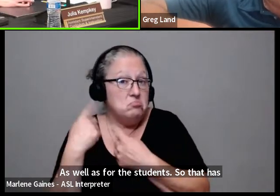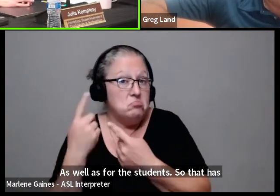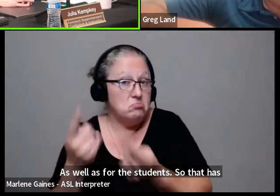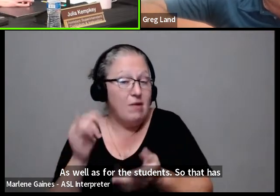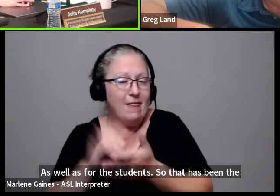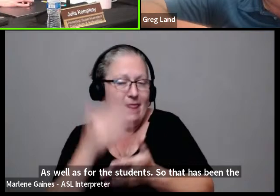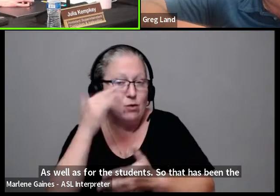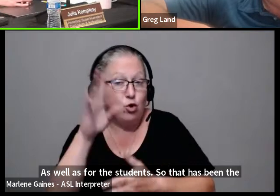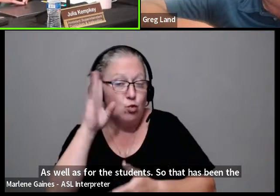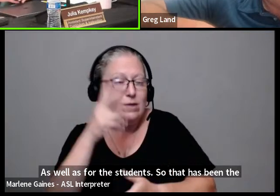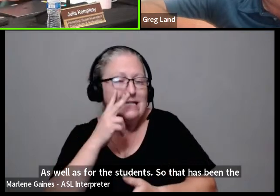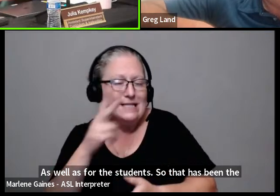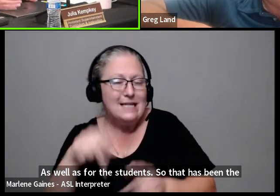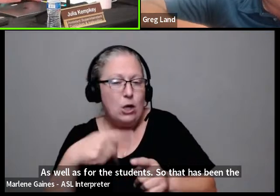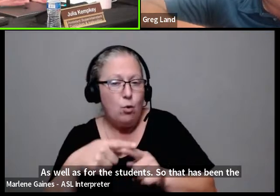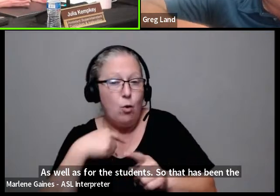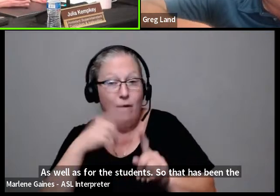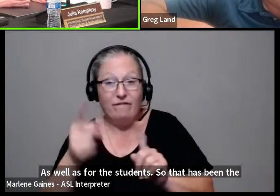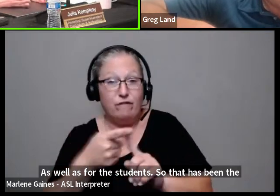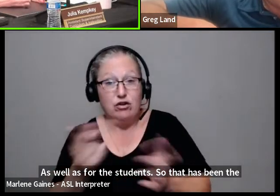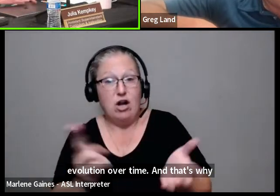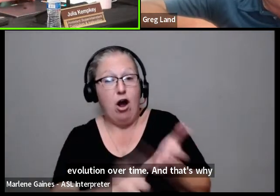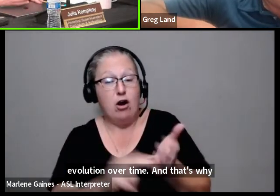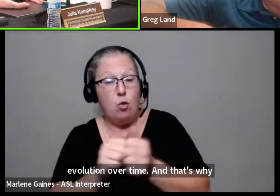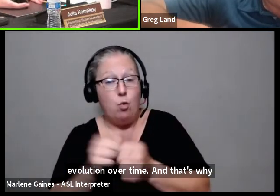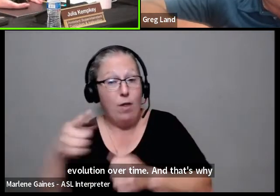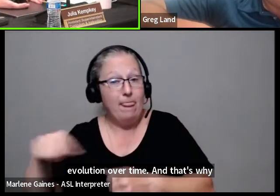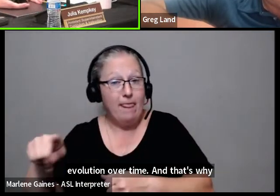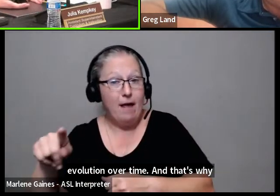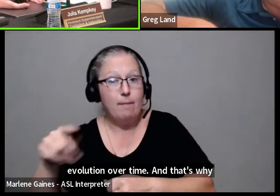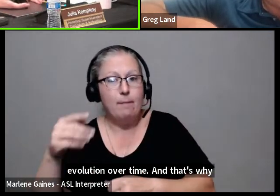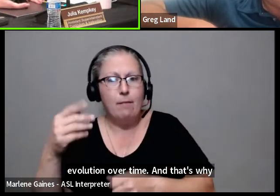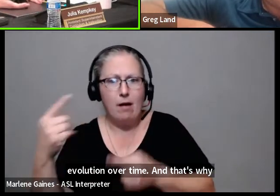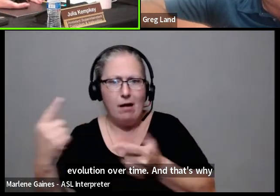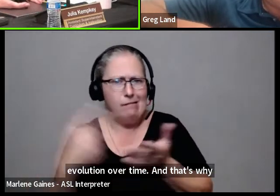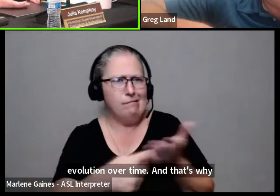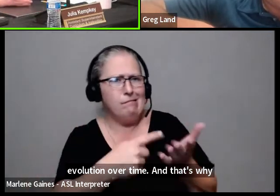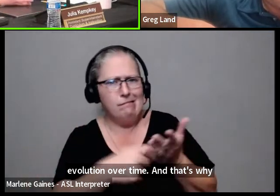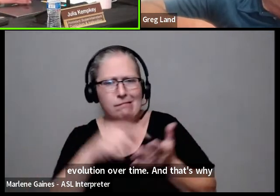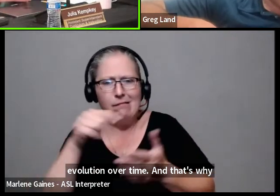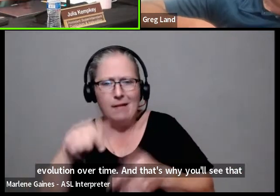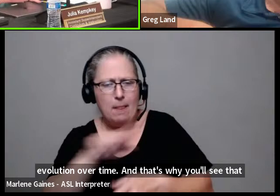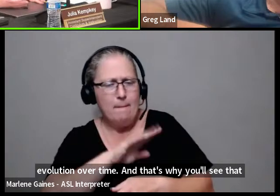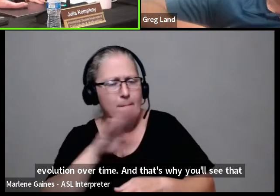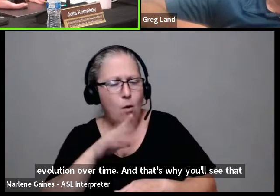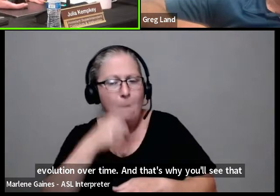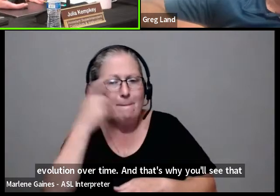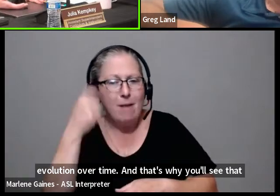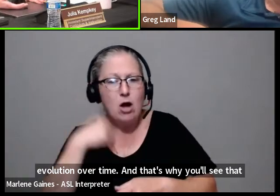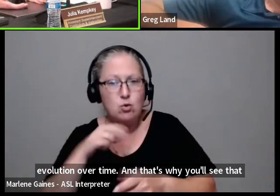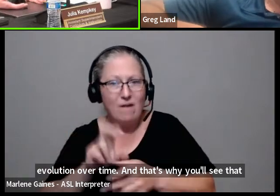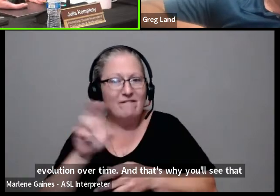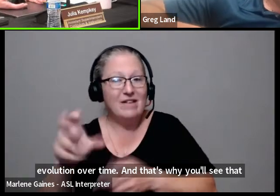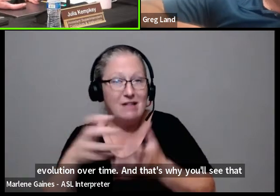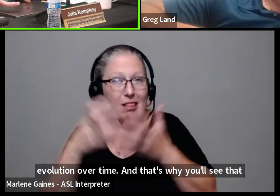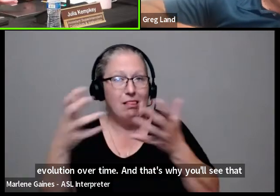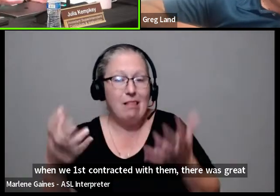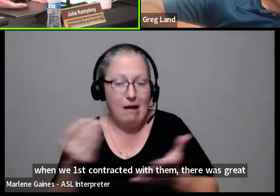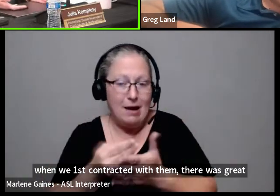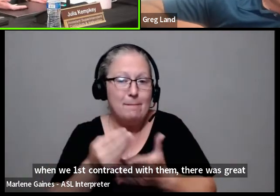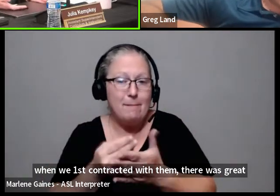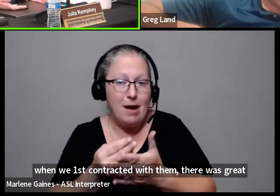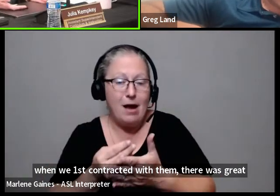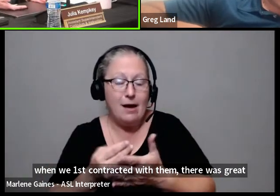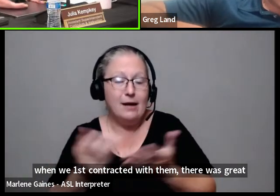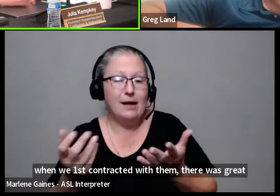why you'll see that when we first contracted with them, there was great debate at the board because we were investing a lot of money at that point. At